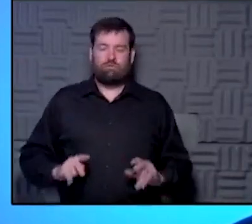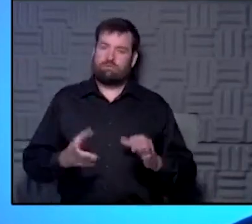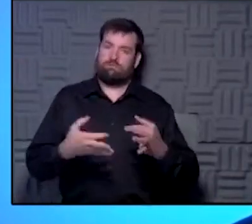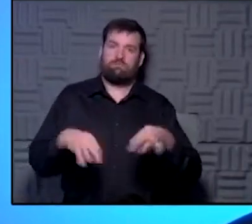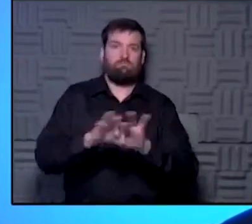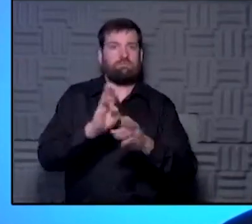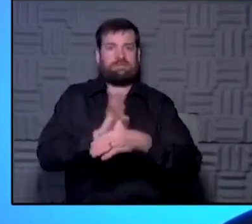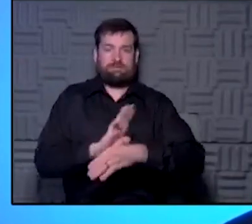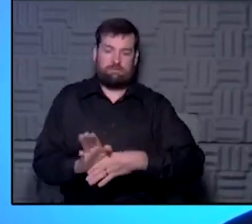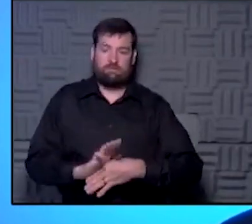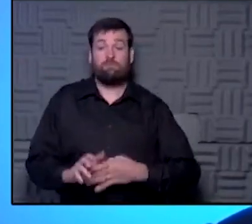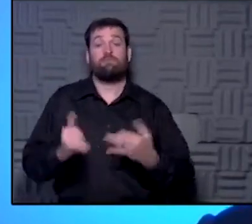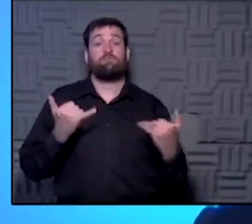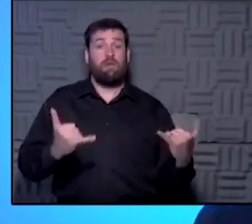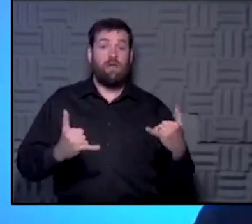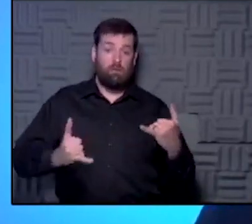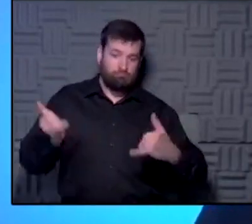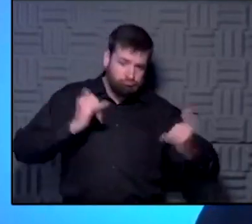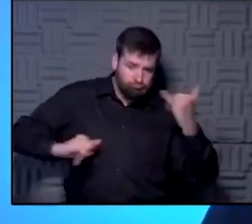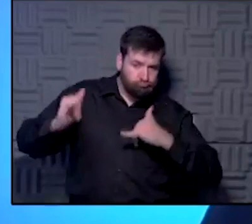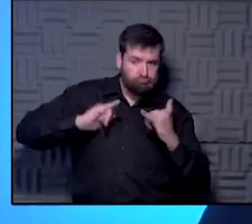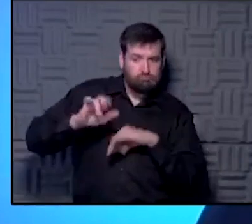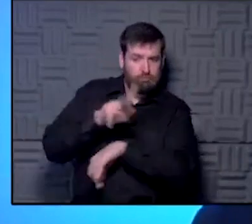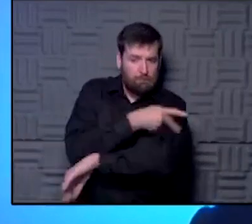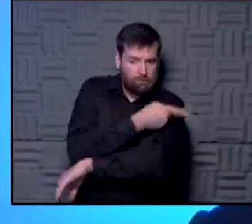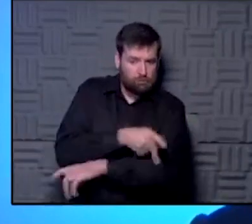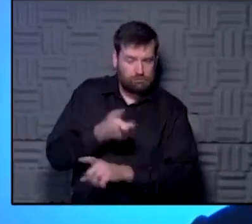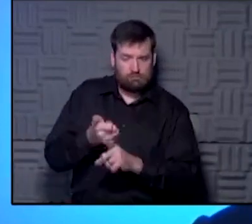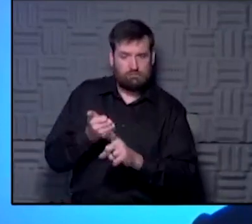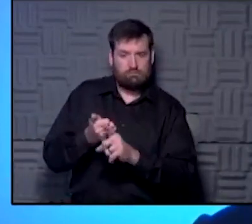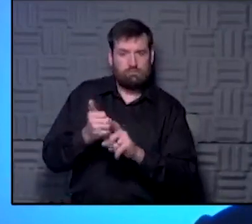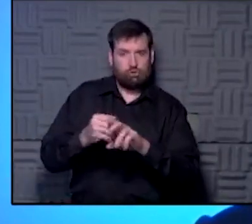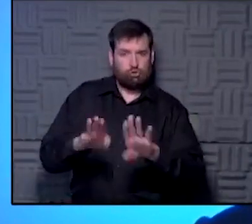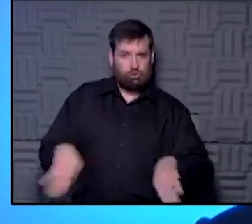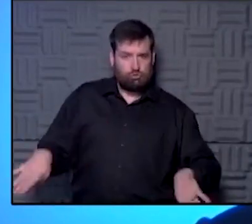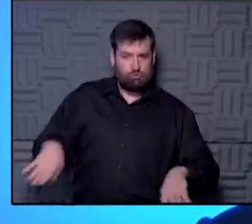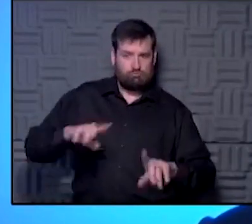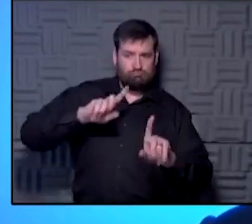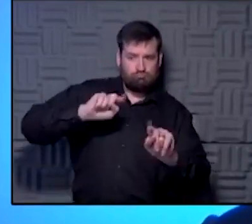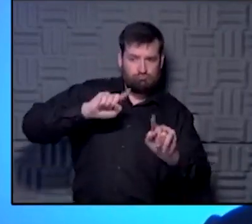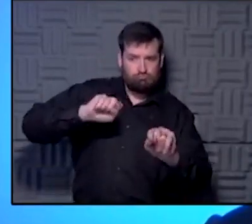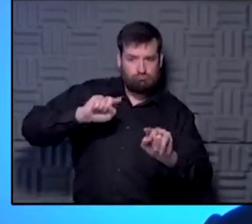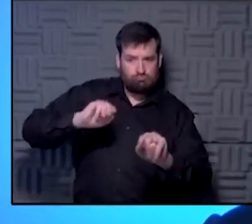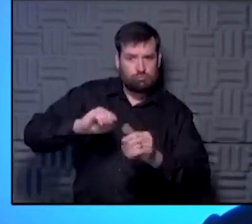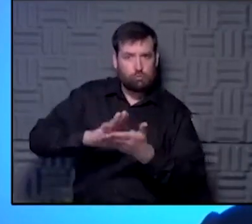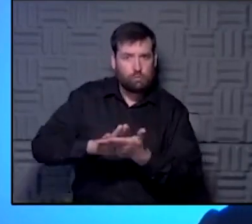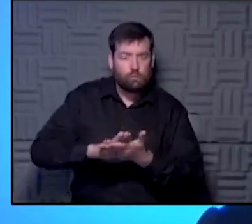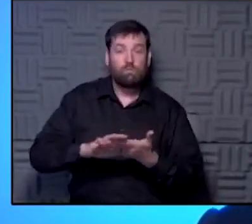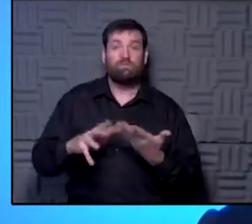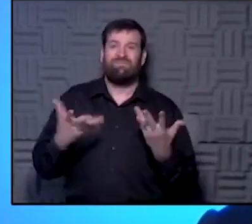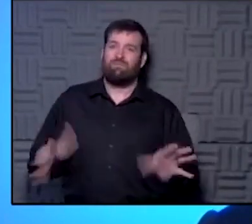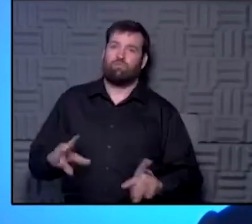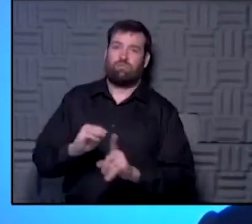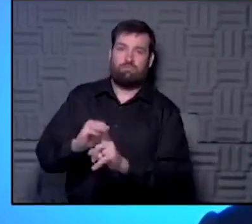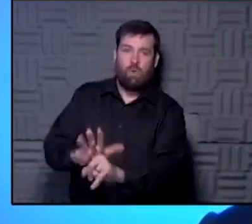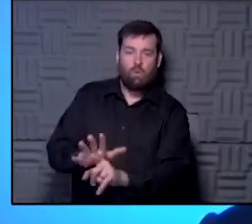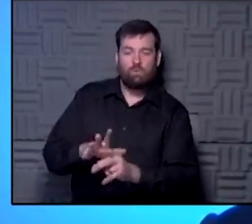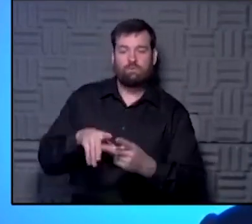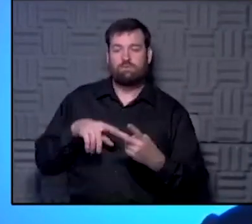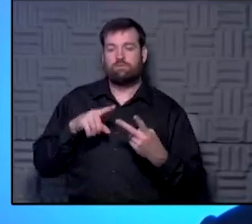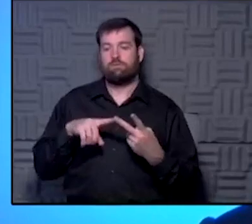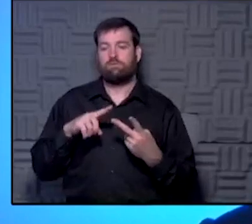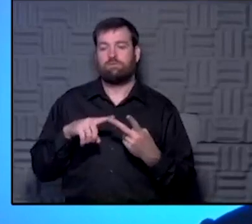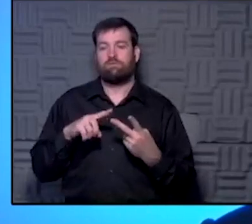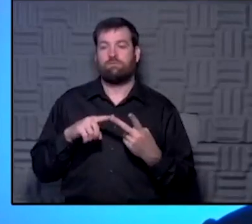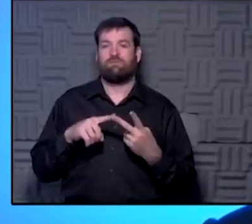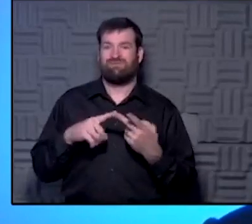calls from patients whose children are in school and have had an exposure or